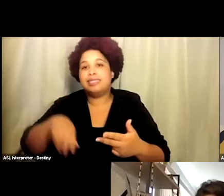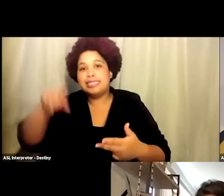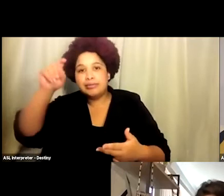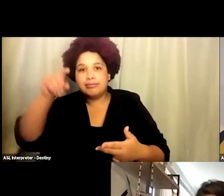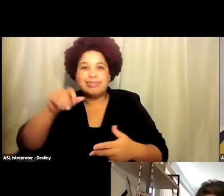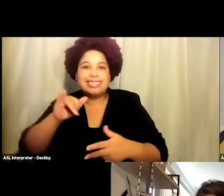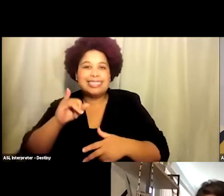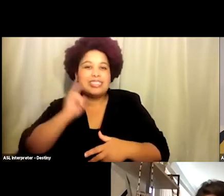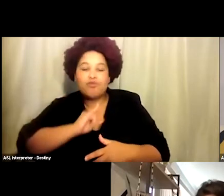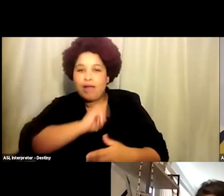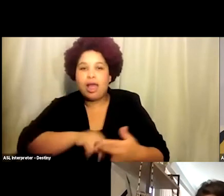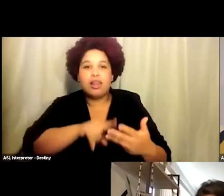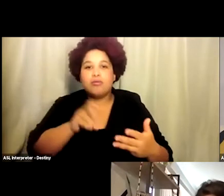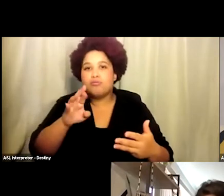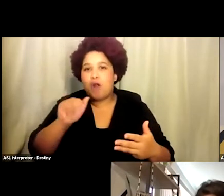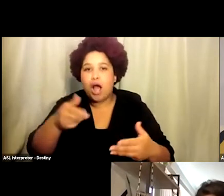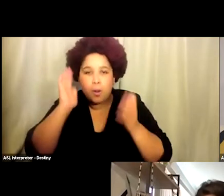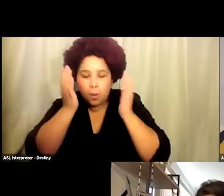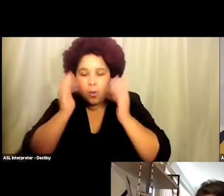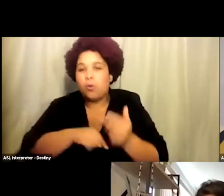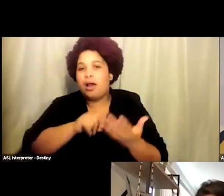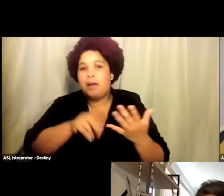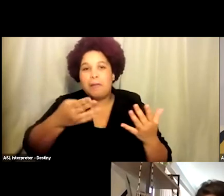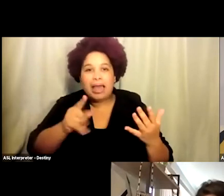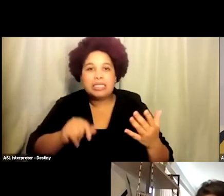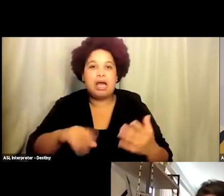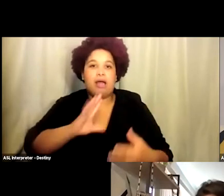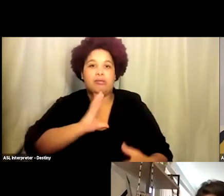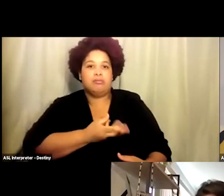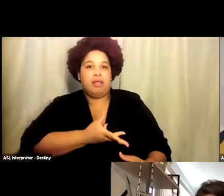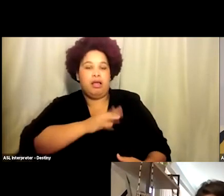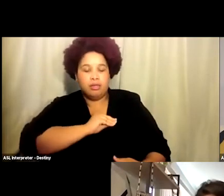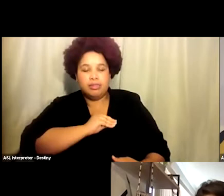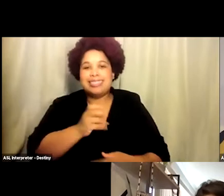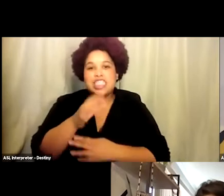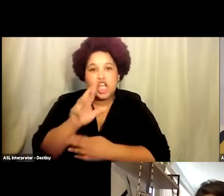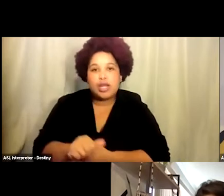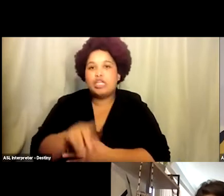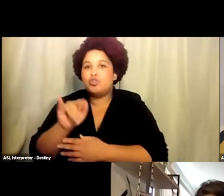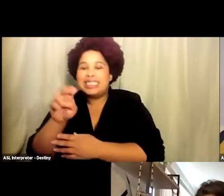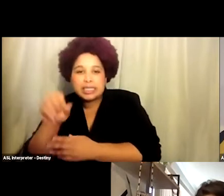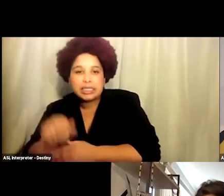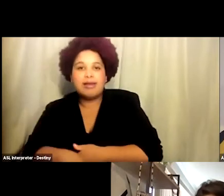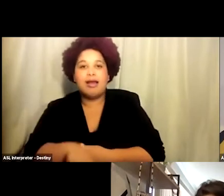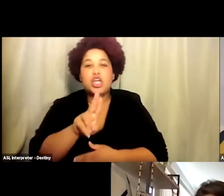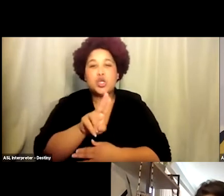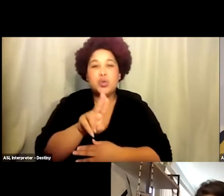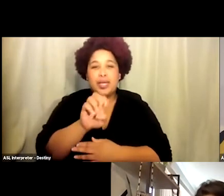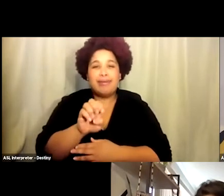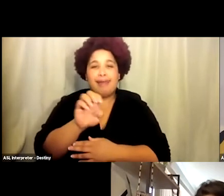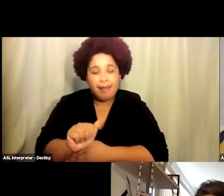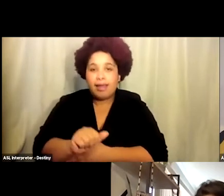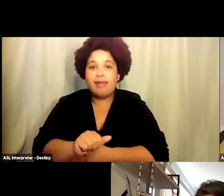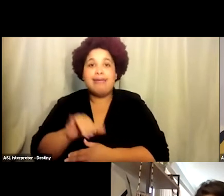Kuwait, Lebanon, Libya, Morocco, Oman, Palestine, Qatar, Saudi Arabia, Syria, Tunisia, United Arab Emirates, and Yemen,